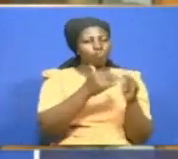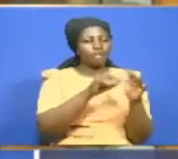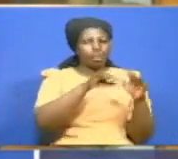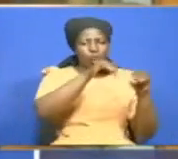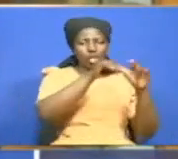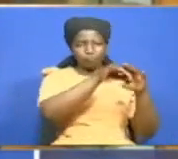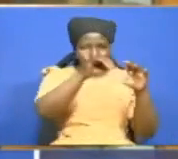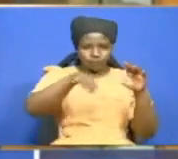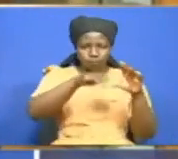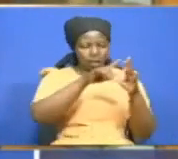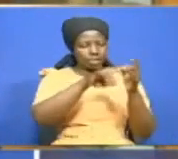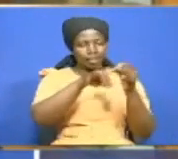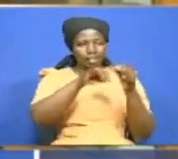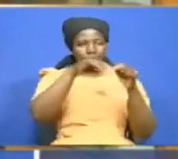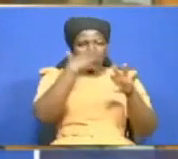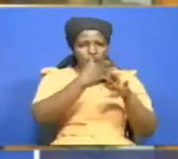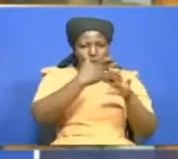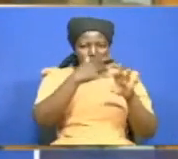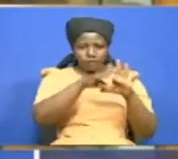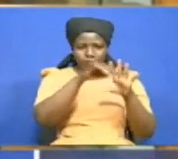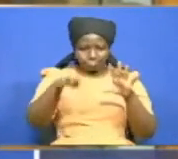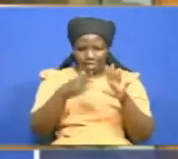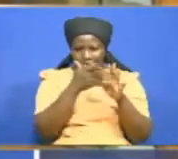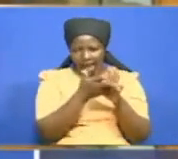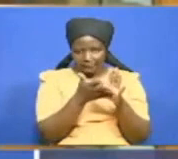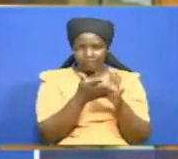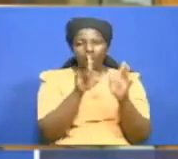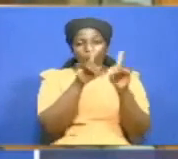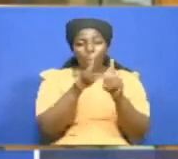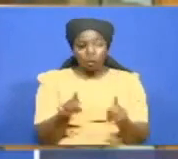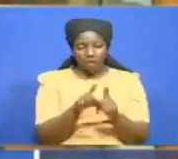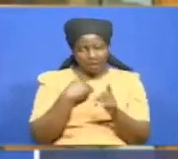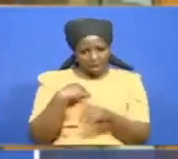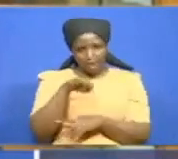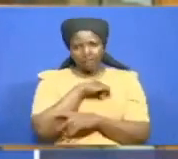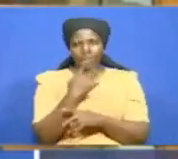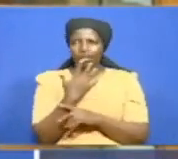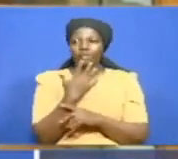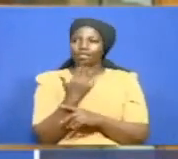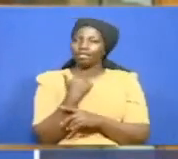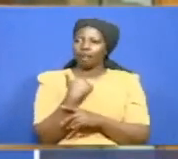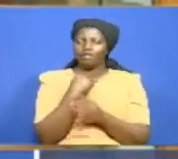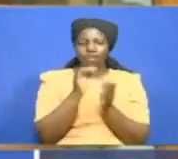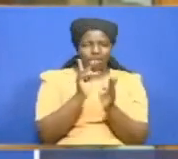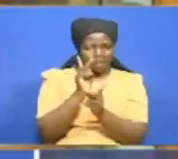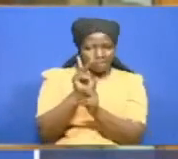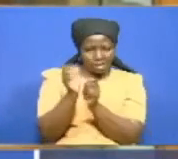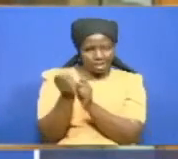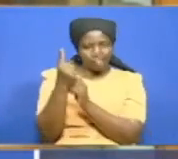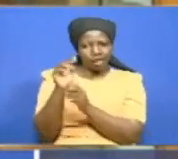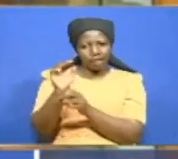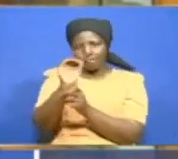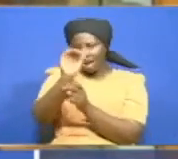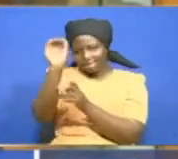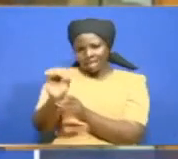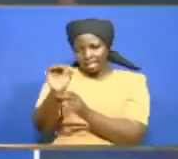kokoto hapo. Yeah. Na pia tunaweka 11% ya contract